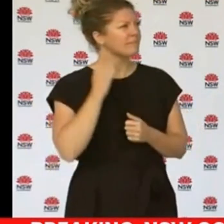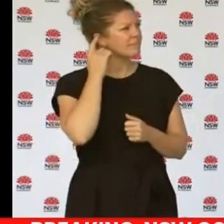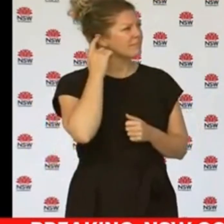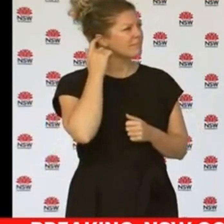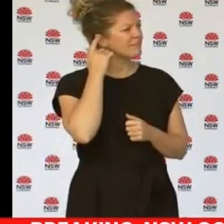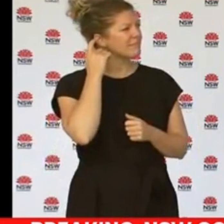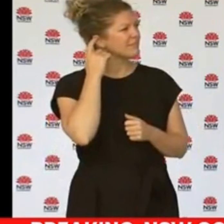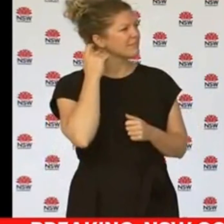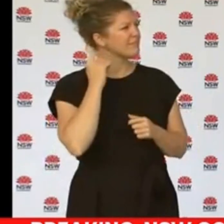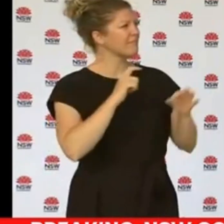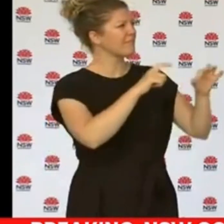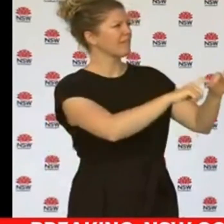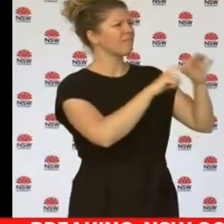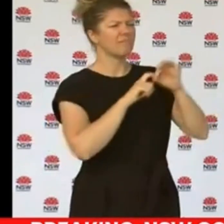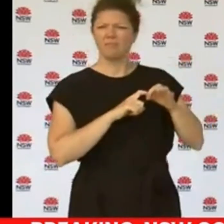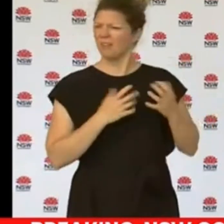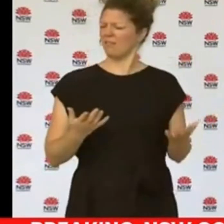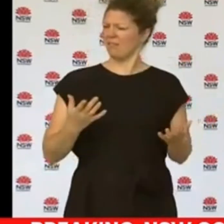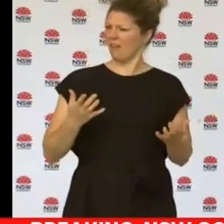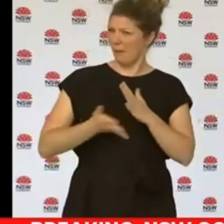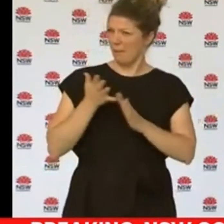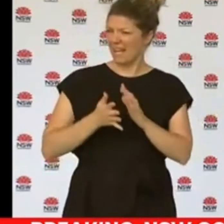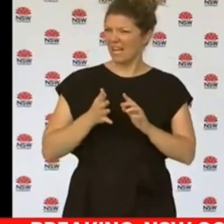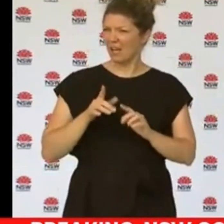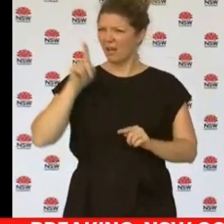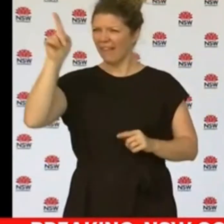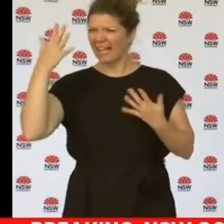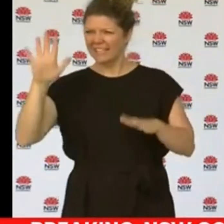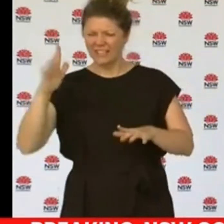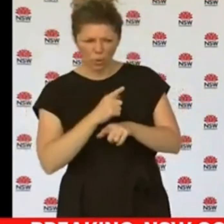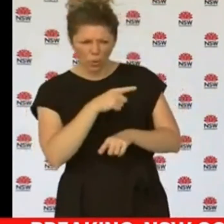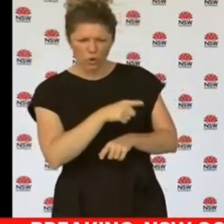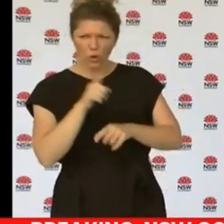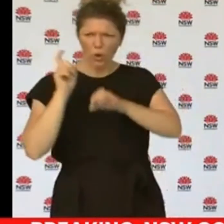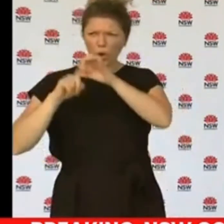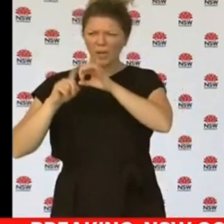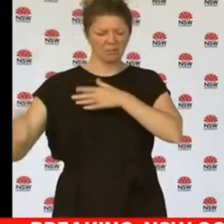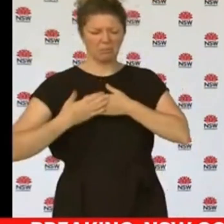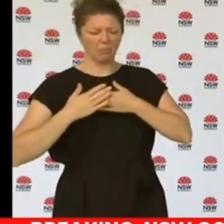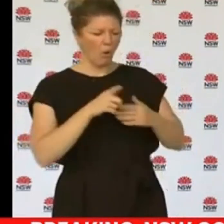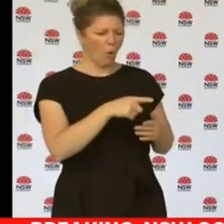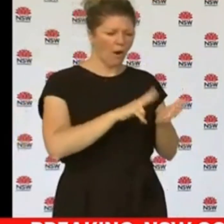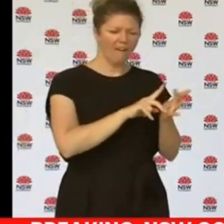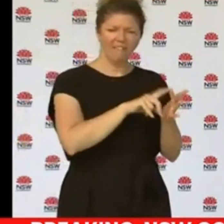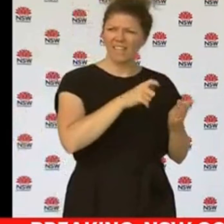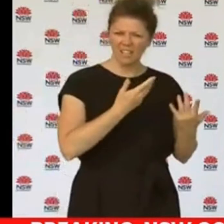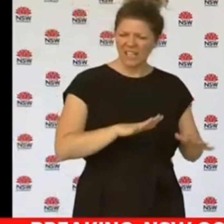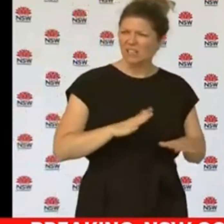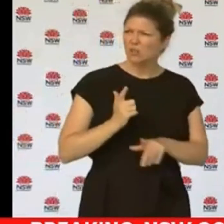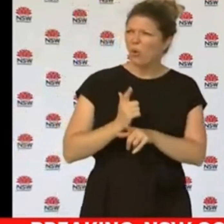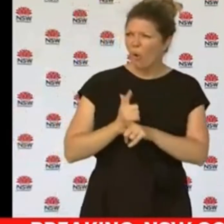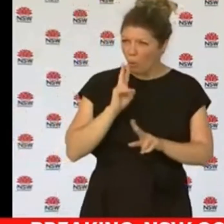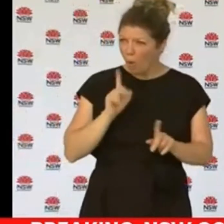courtesy this time around? Look, this is not about he said, she said, but I think it would be appropriate to have discussions before those